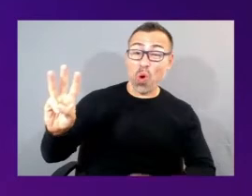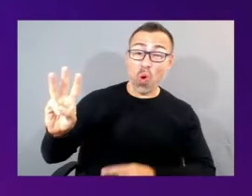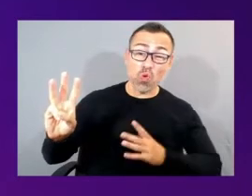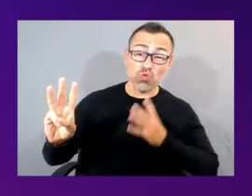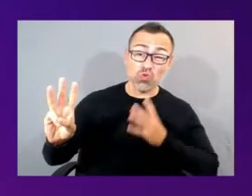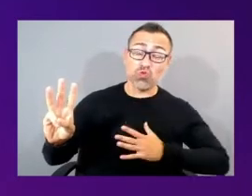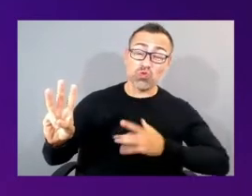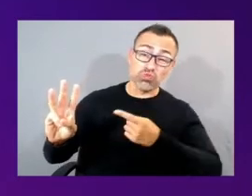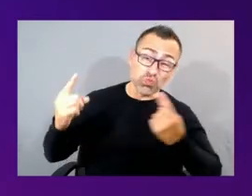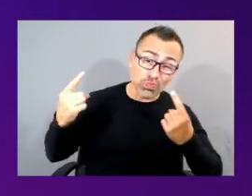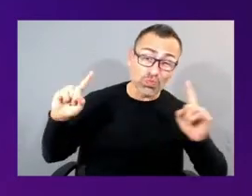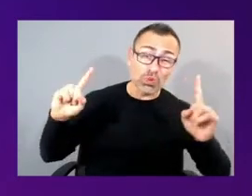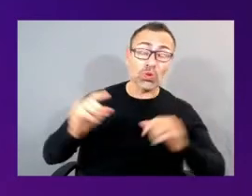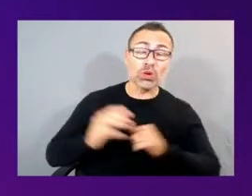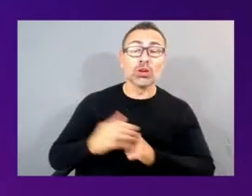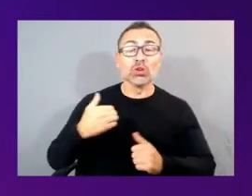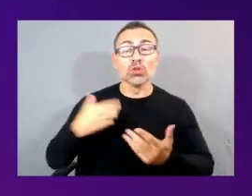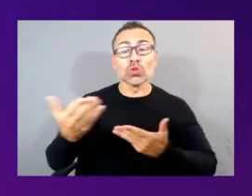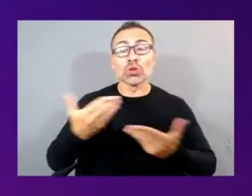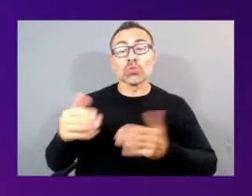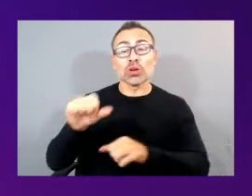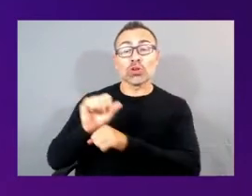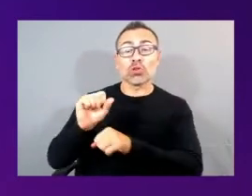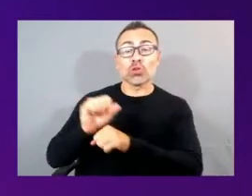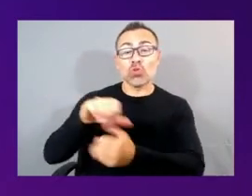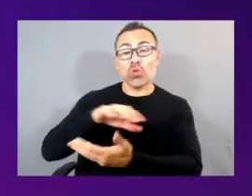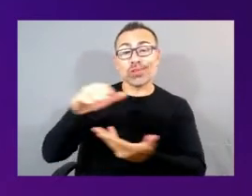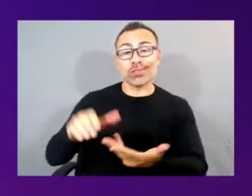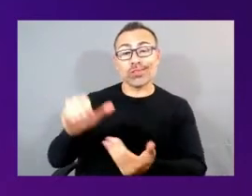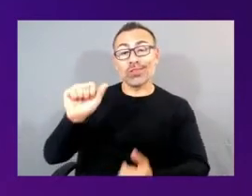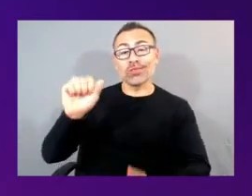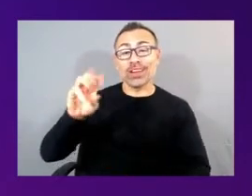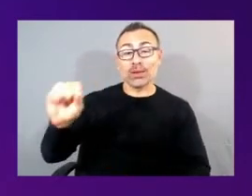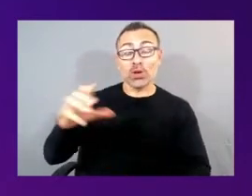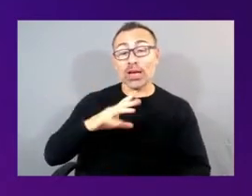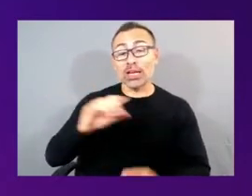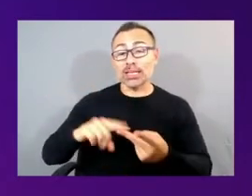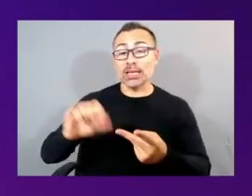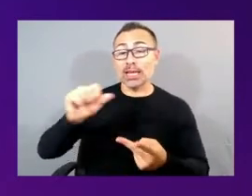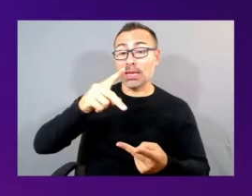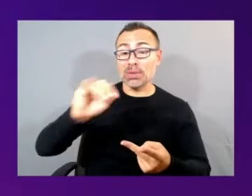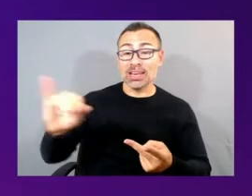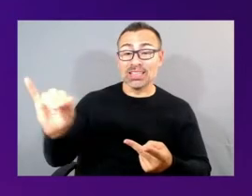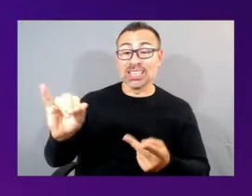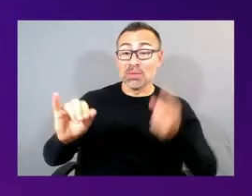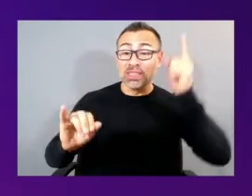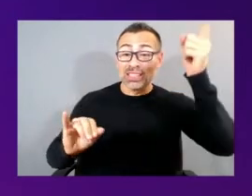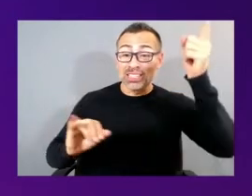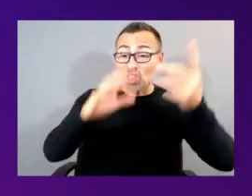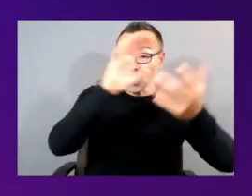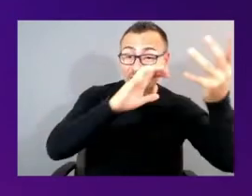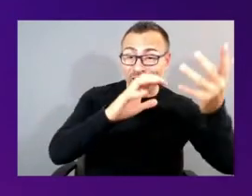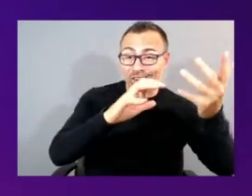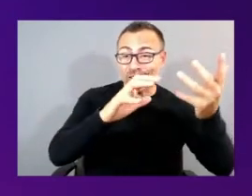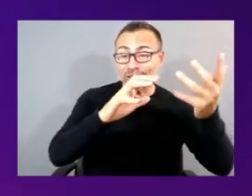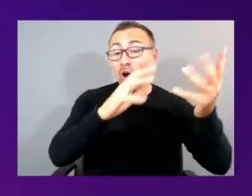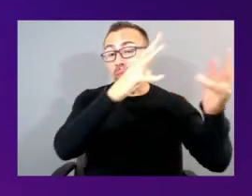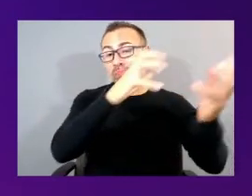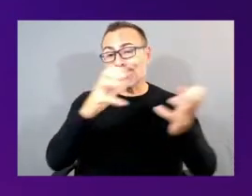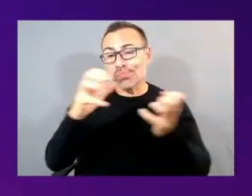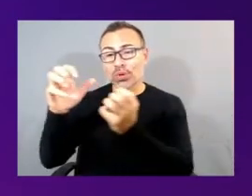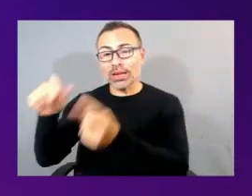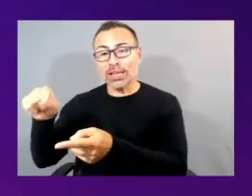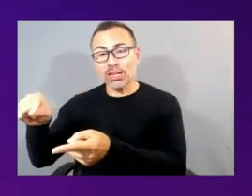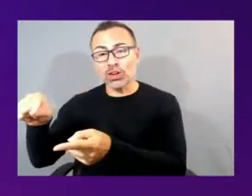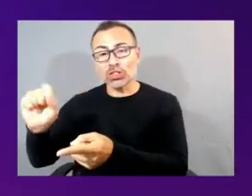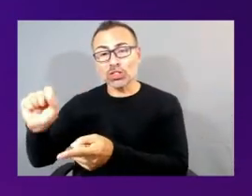the same APIs that you are used to in the cloud onto the Snow products, and you can essentially run your workload in completely